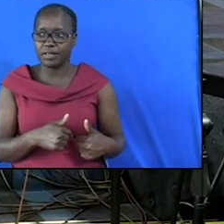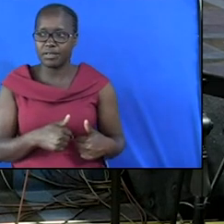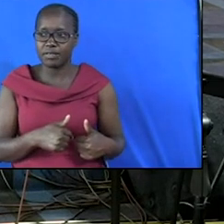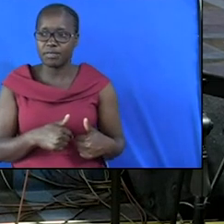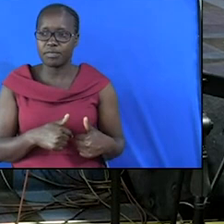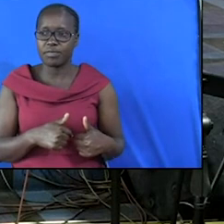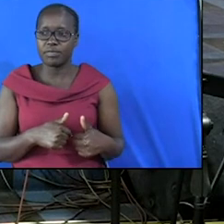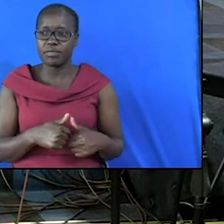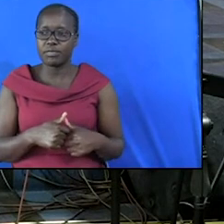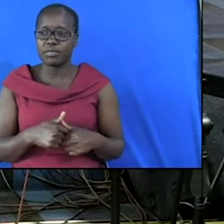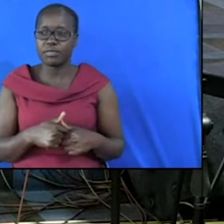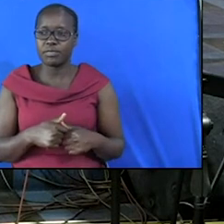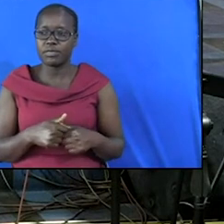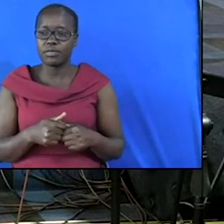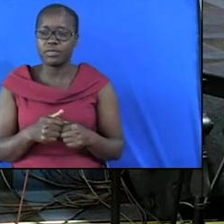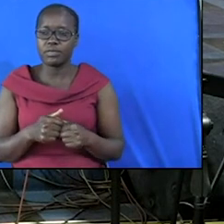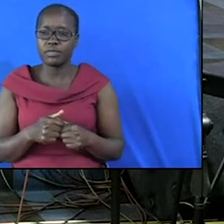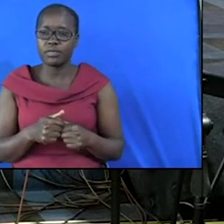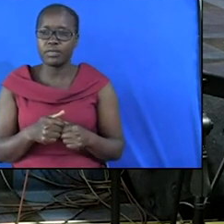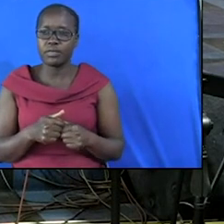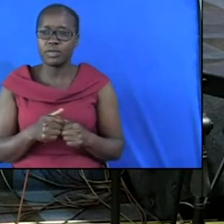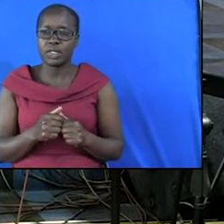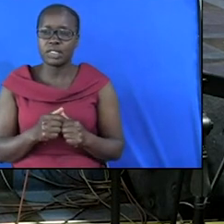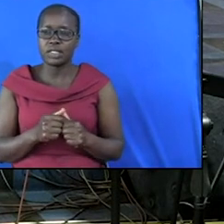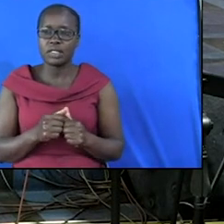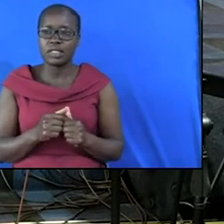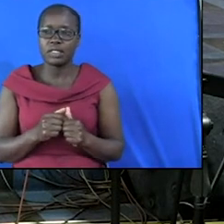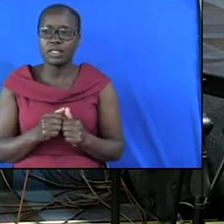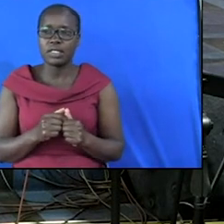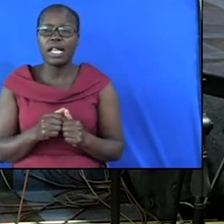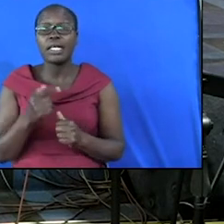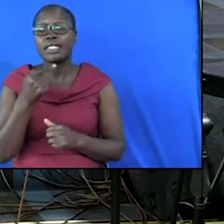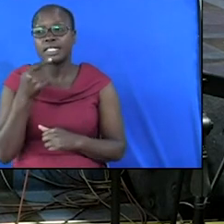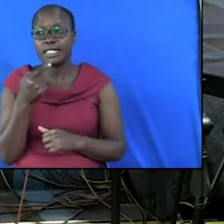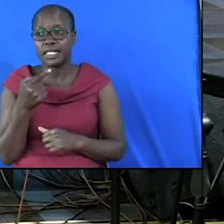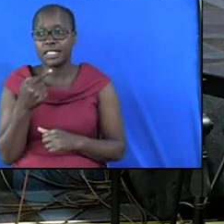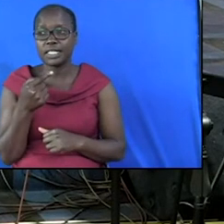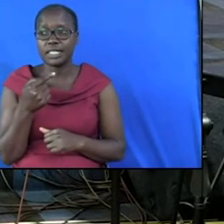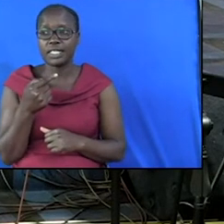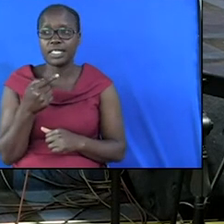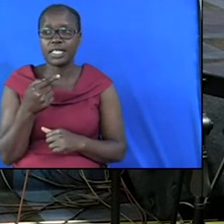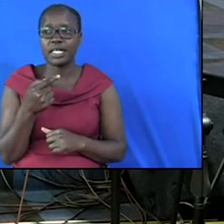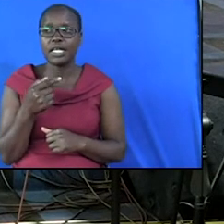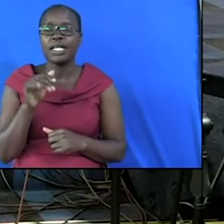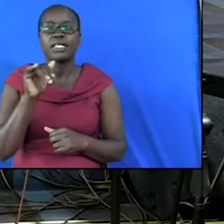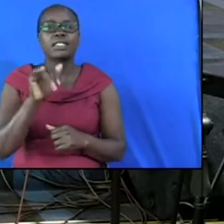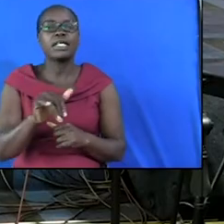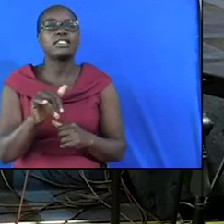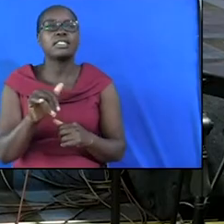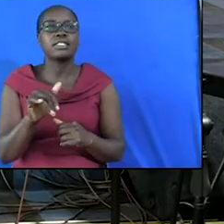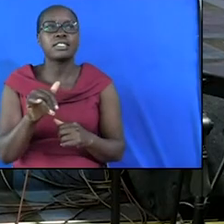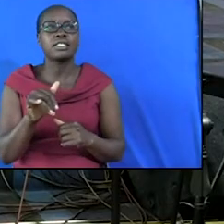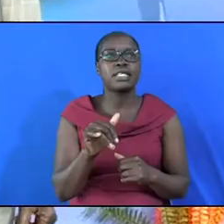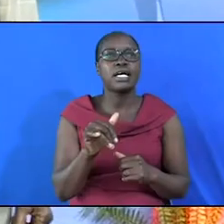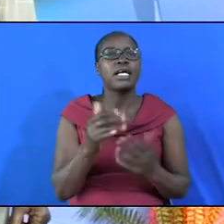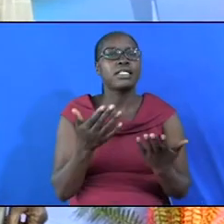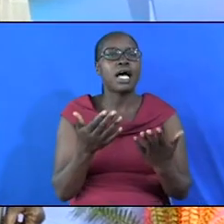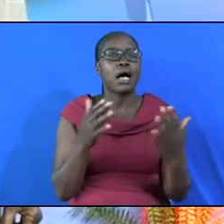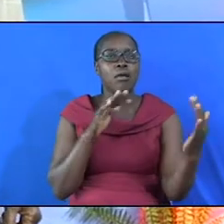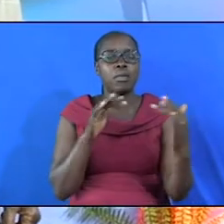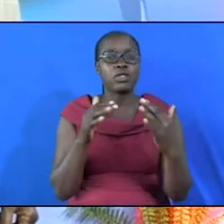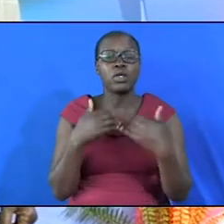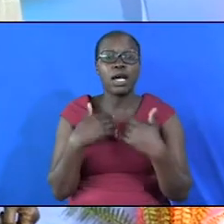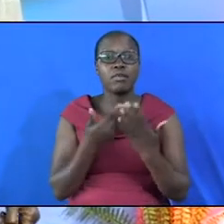You see, they're not with me, so they're not saying amen. Let me try this rule. I'm saying that the battle that we have down